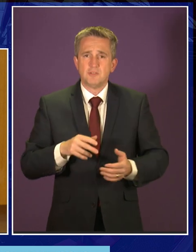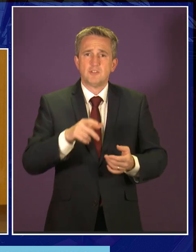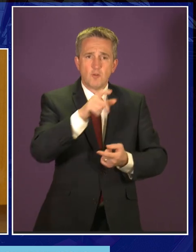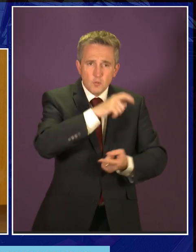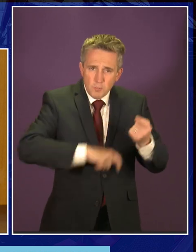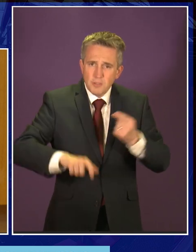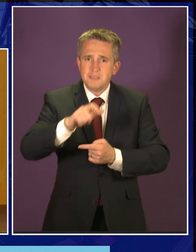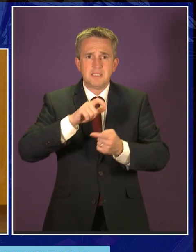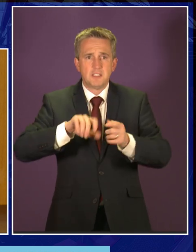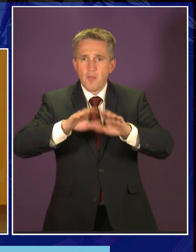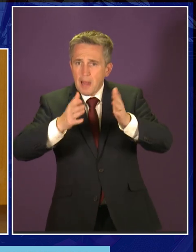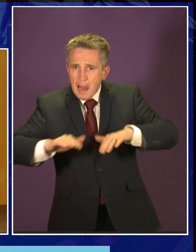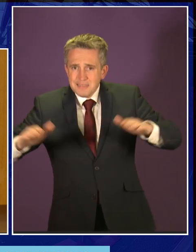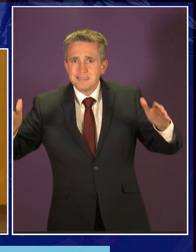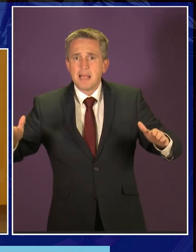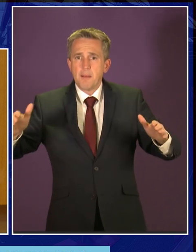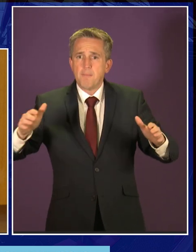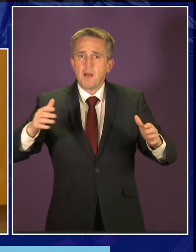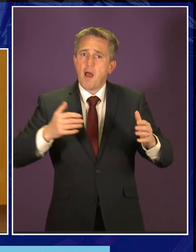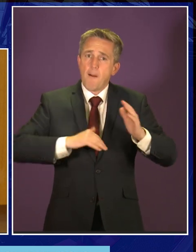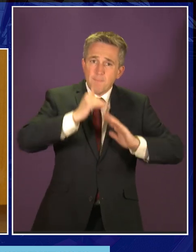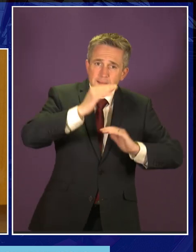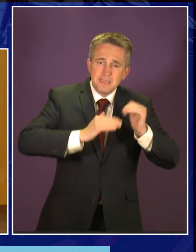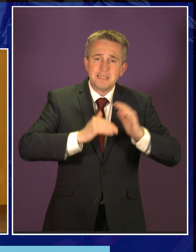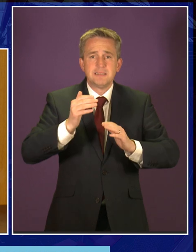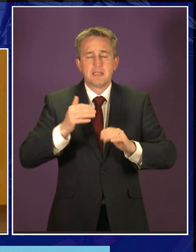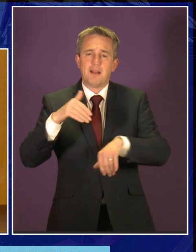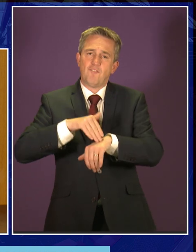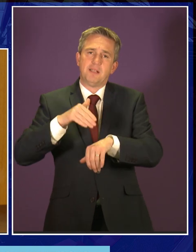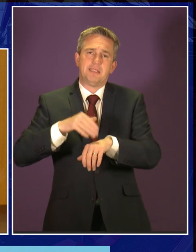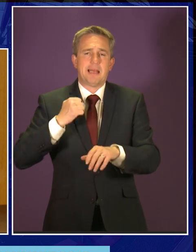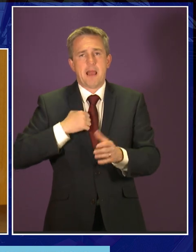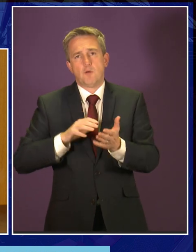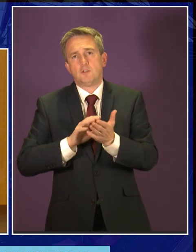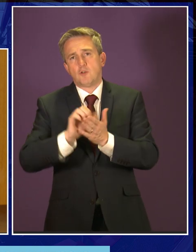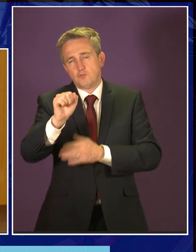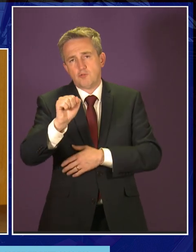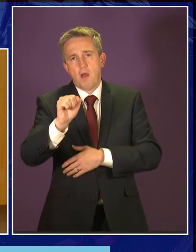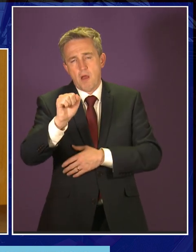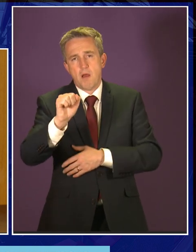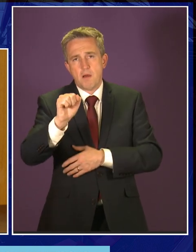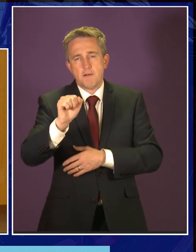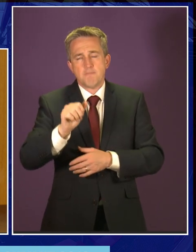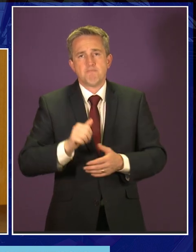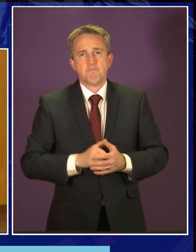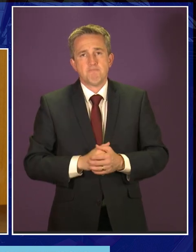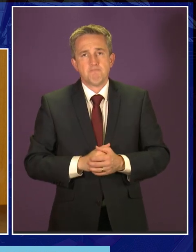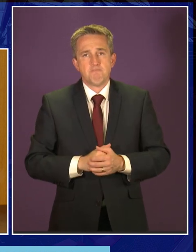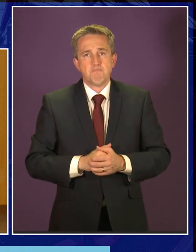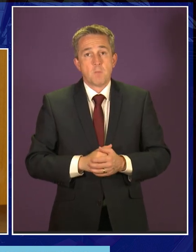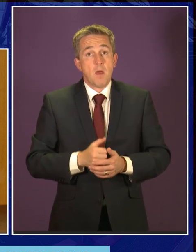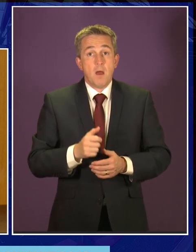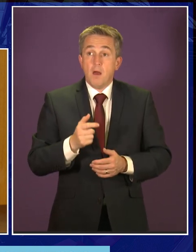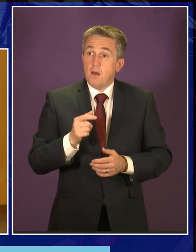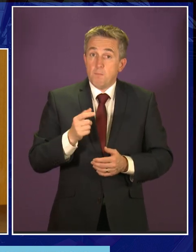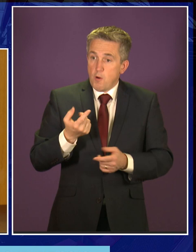on landscape, on our physical infrastructure, and on our traditional culture. Happily and hopefully, we heard how we still